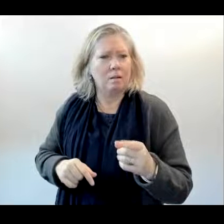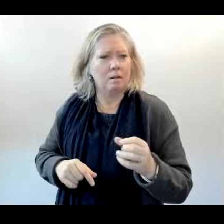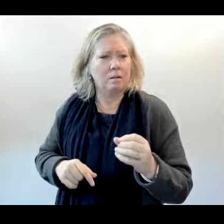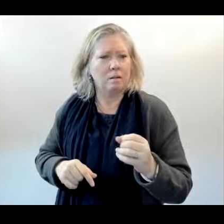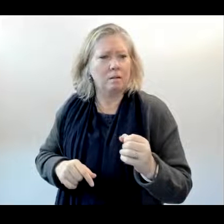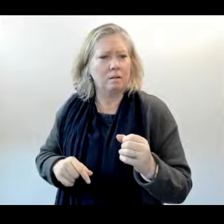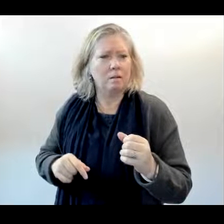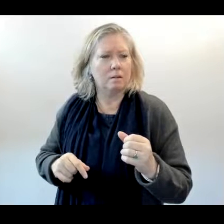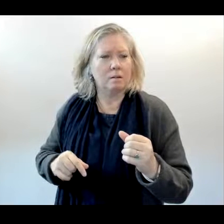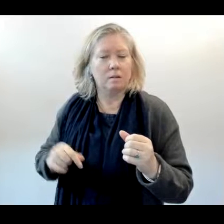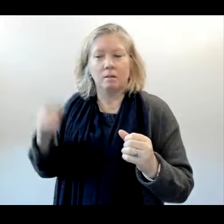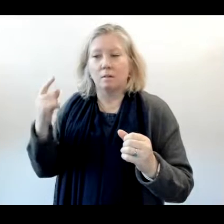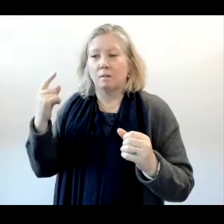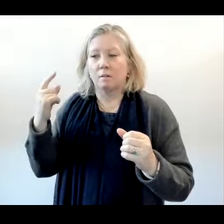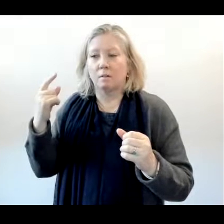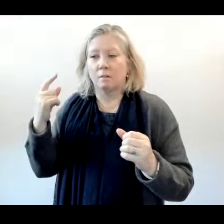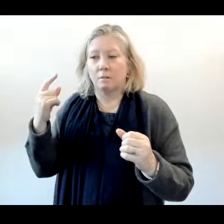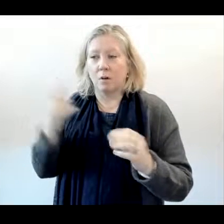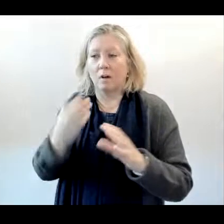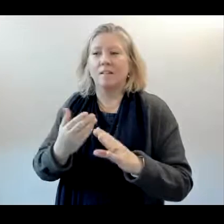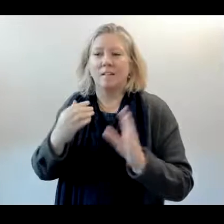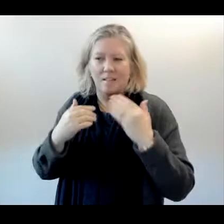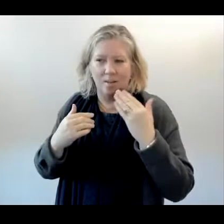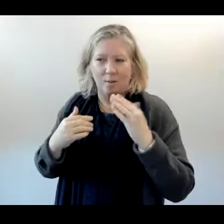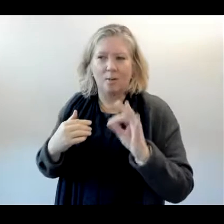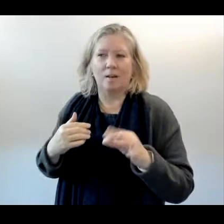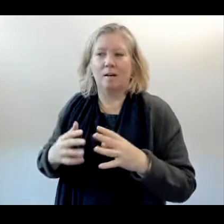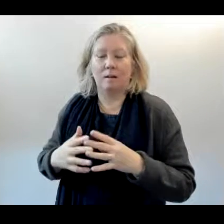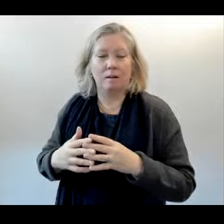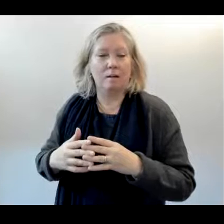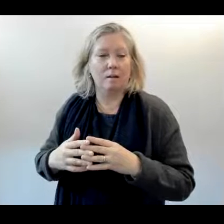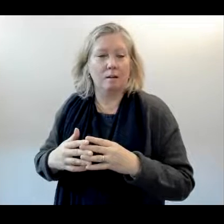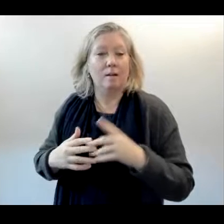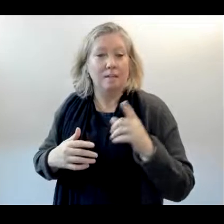For the, well, on the previous slide, yes, thank you. The following